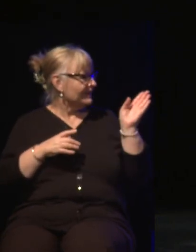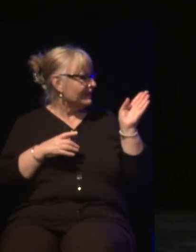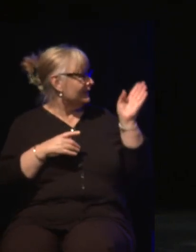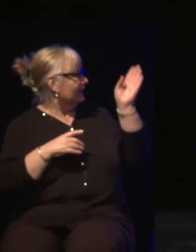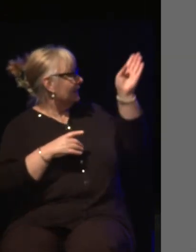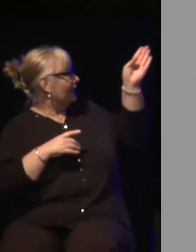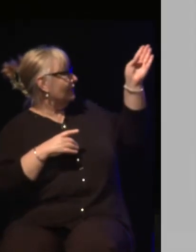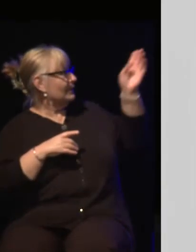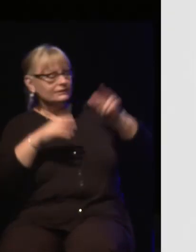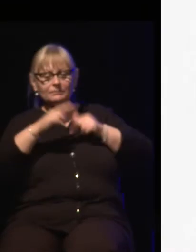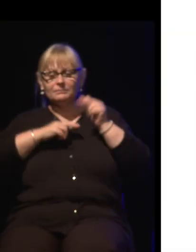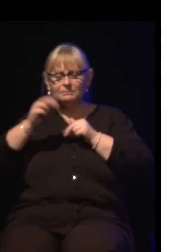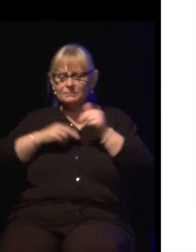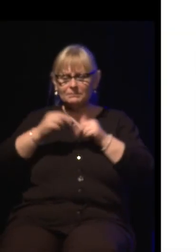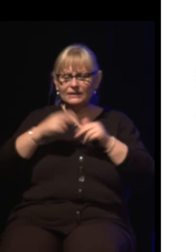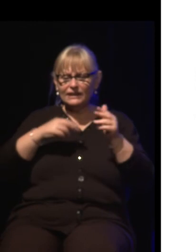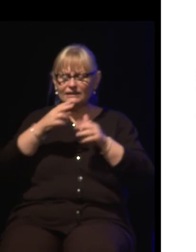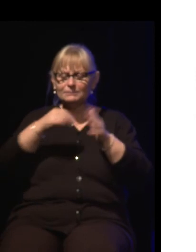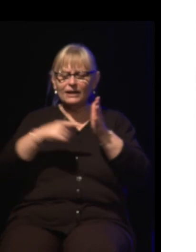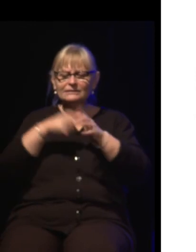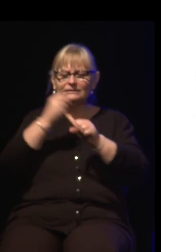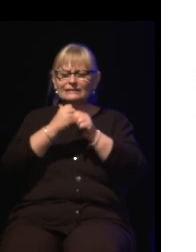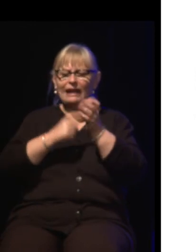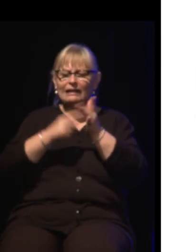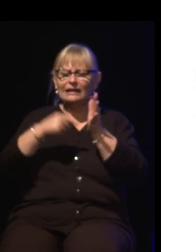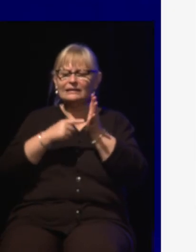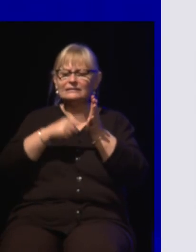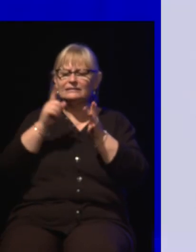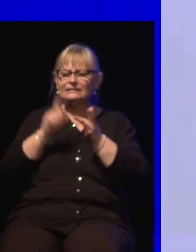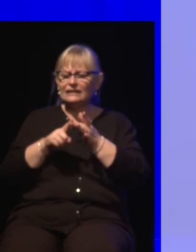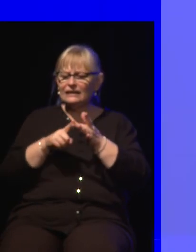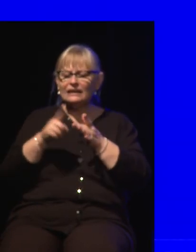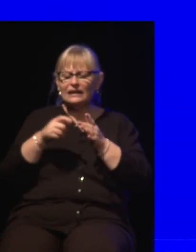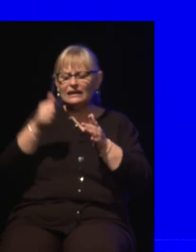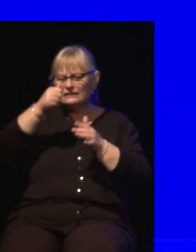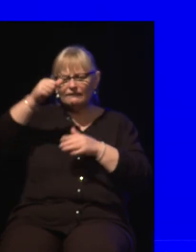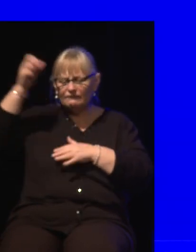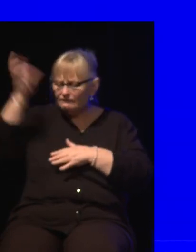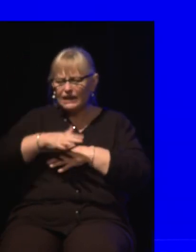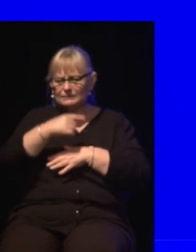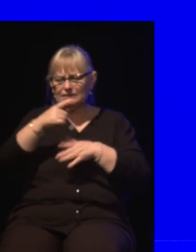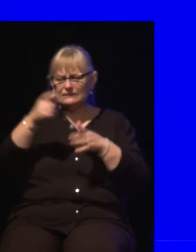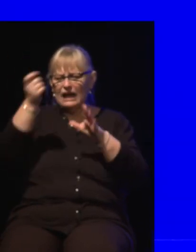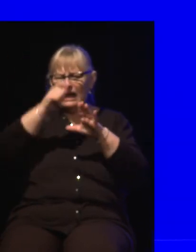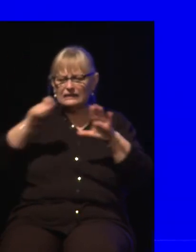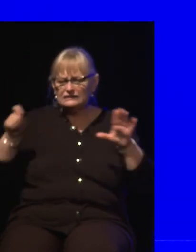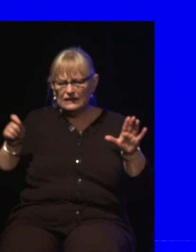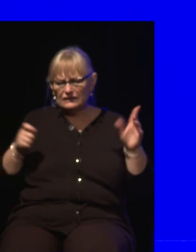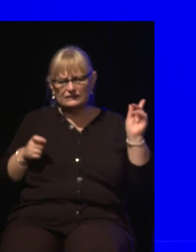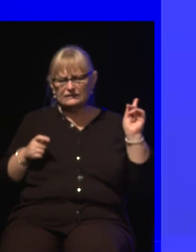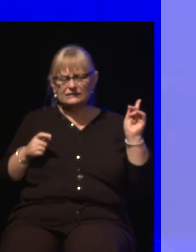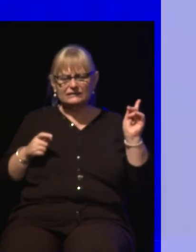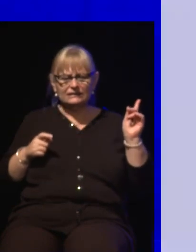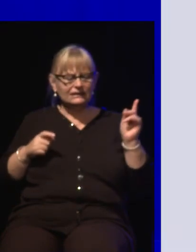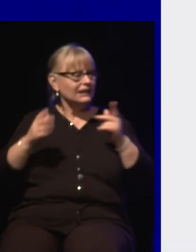These buildings here by Enrico Taglieri, great architect who very much inspired by Frank Lloyd Wright in organic architecture.